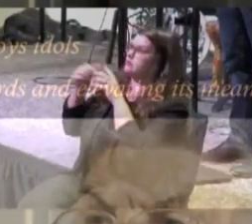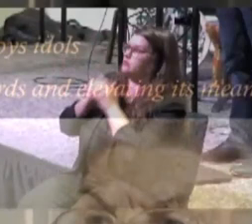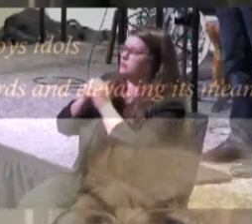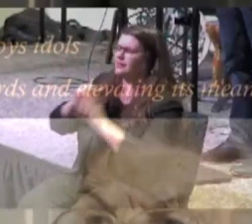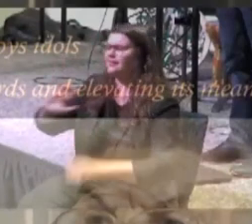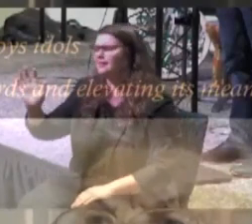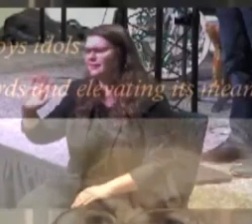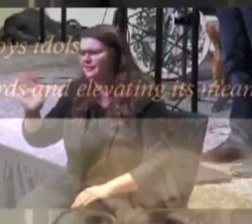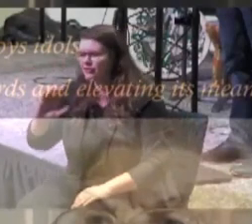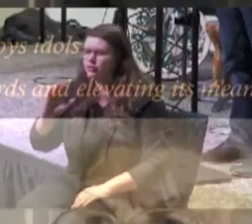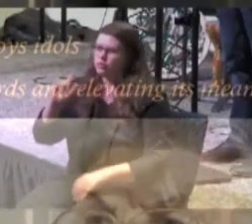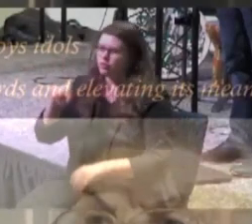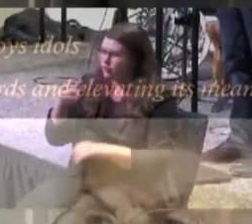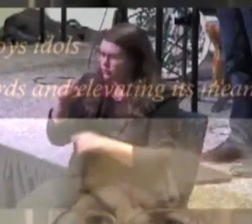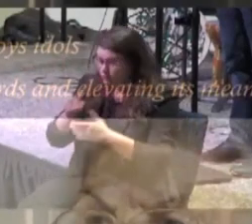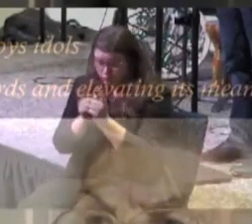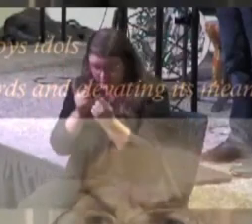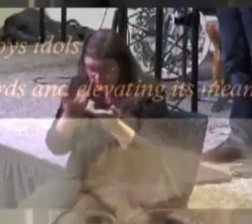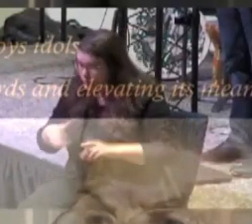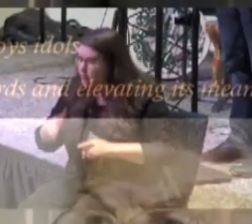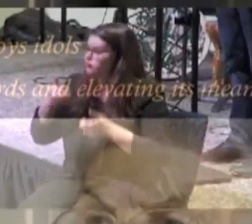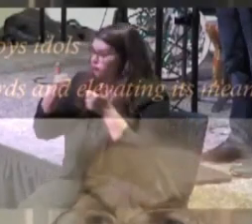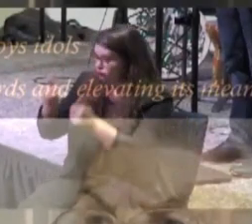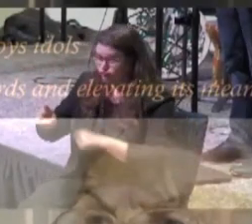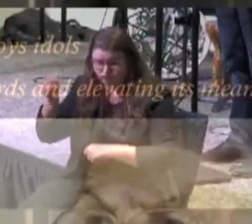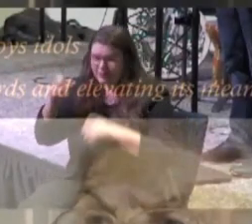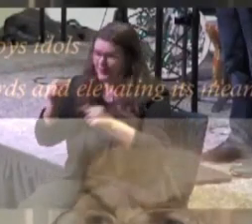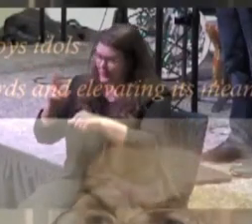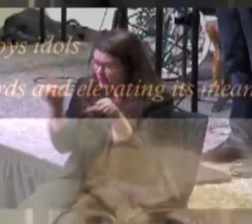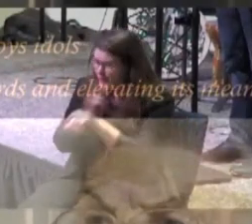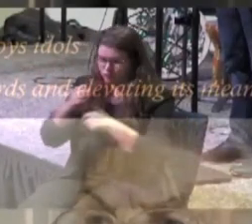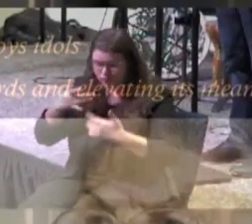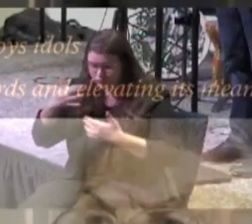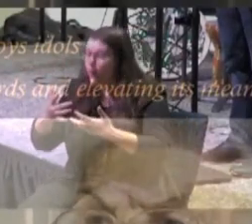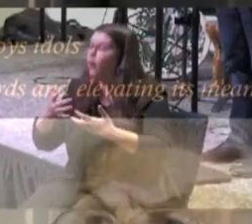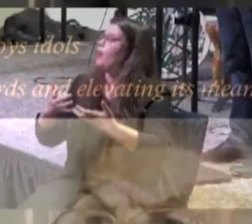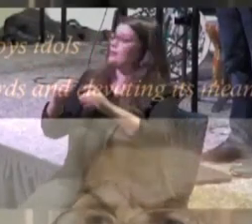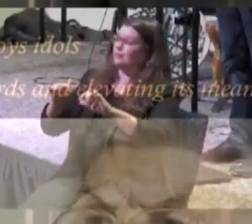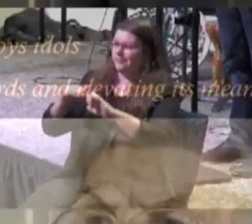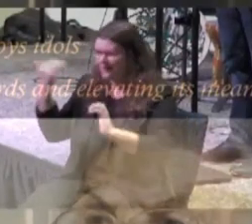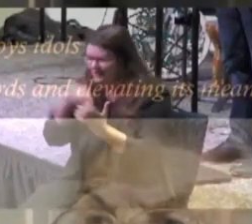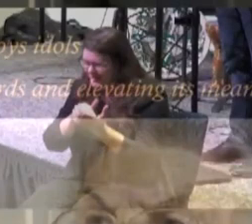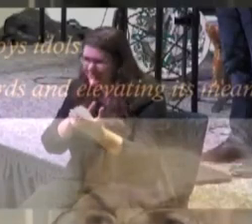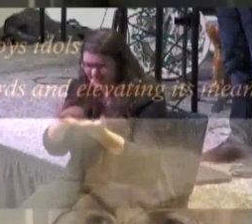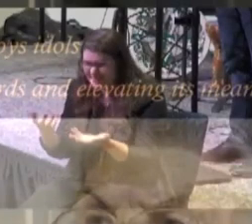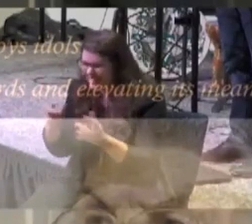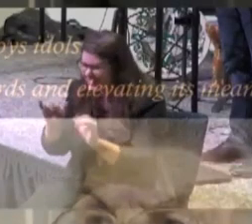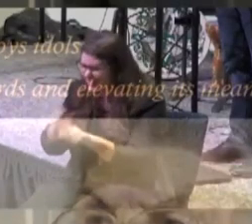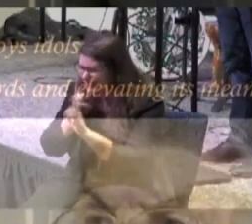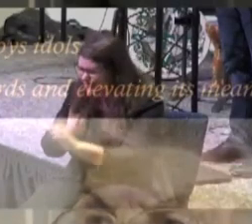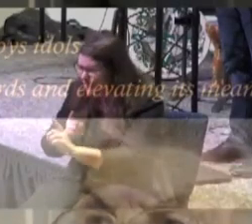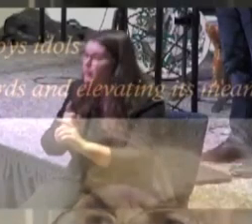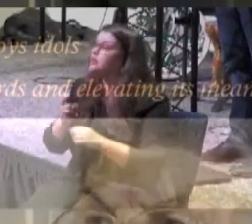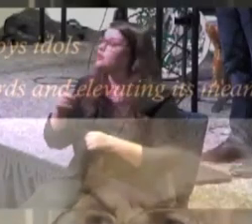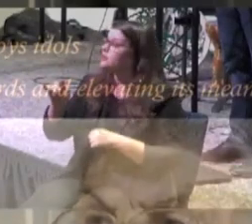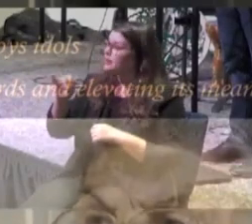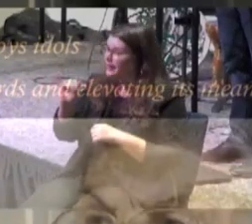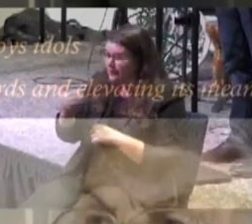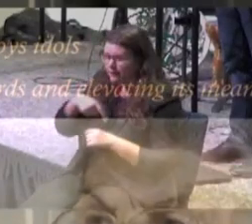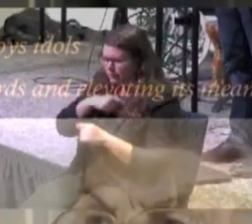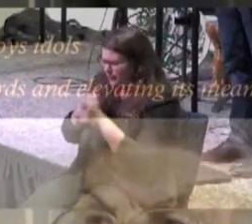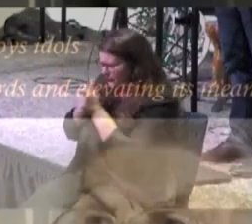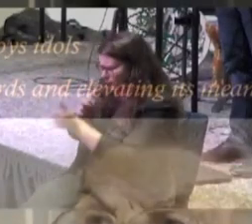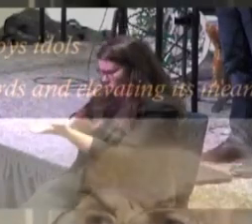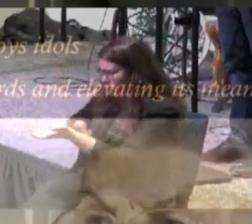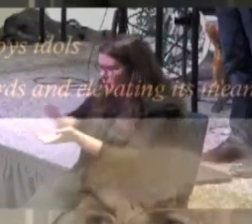local people, especially in the churches, manage the process and product and define their own equivalents, they may be happy to invite